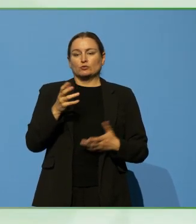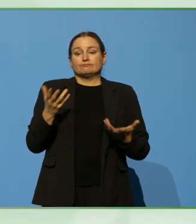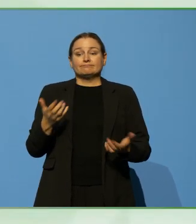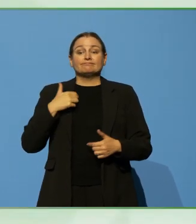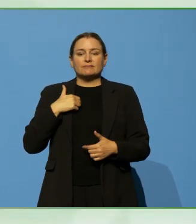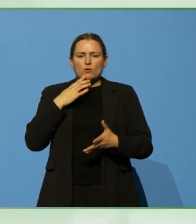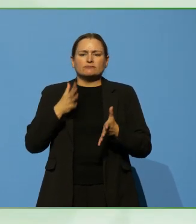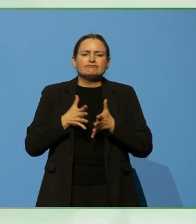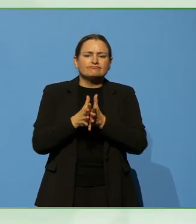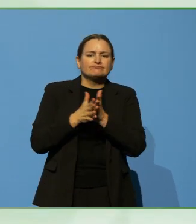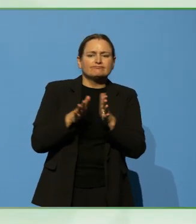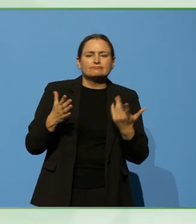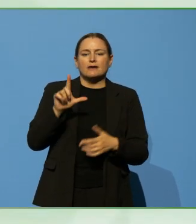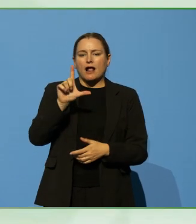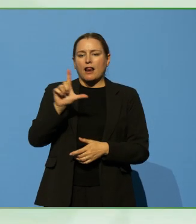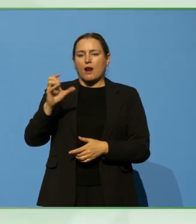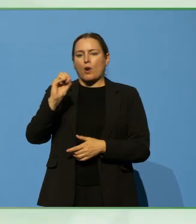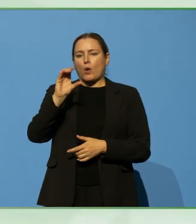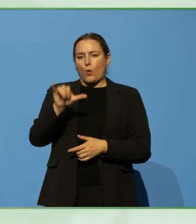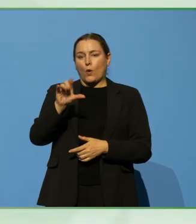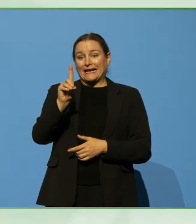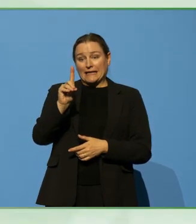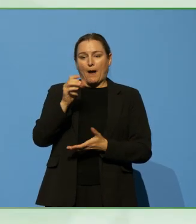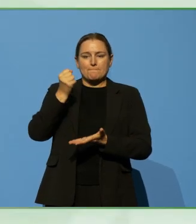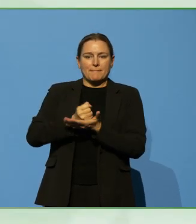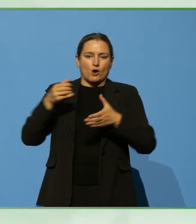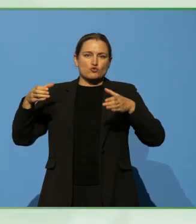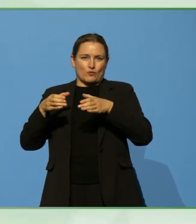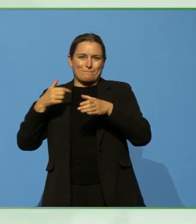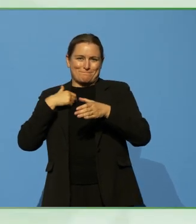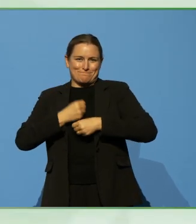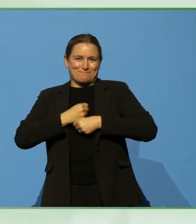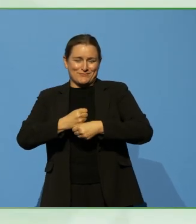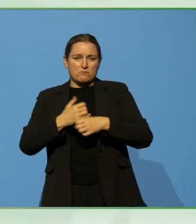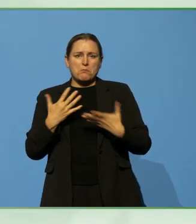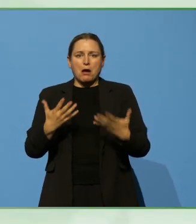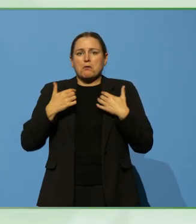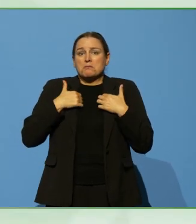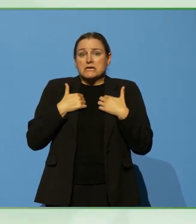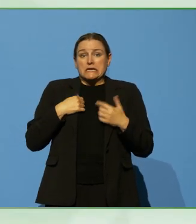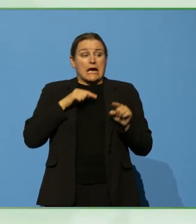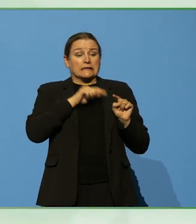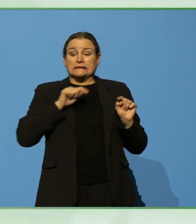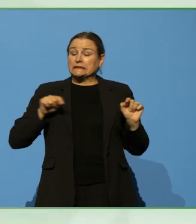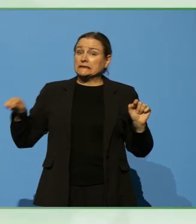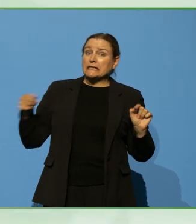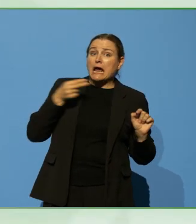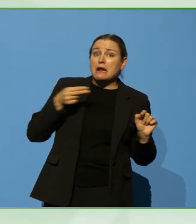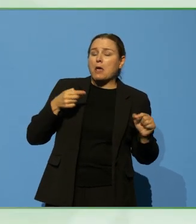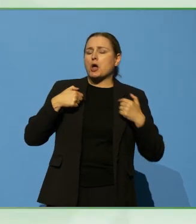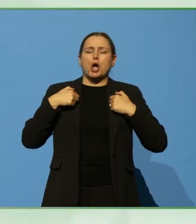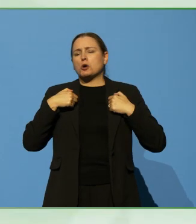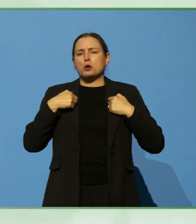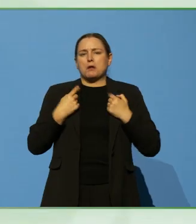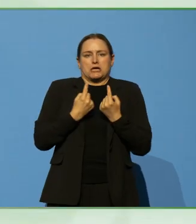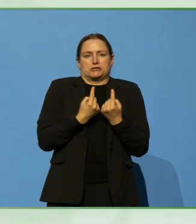course. As we come to the various sections of the panel, I'll ask everyone just to introduce themselves with their name and where they are